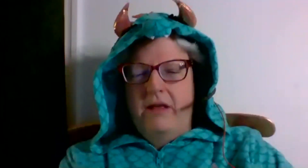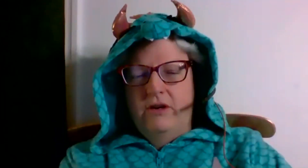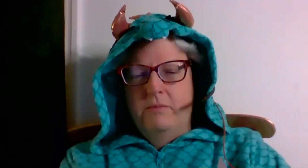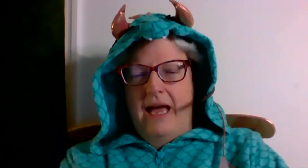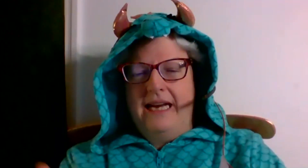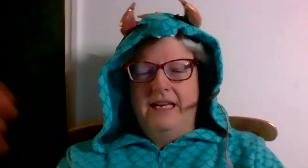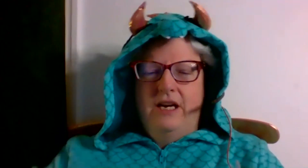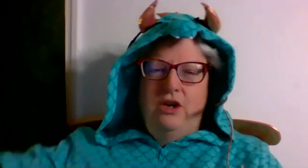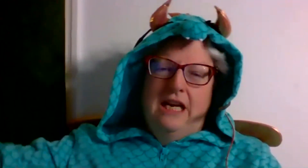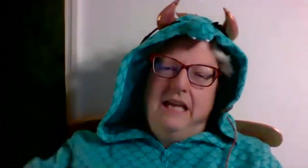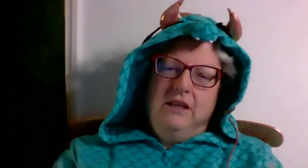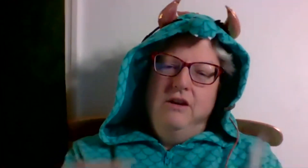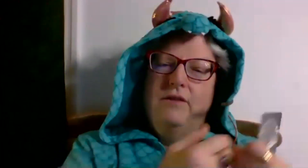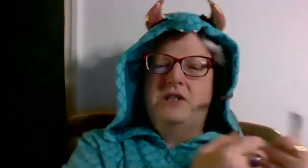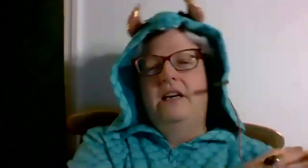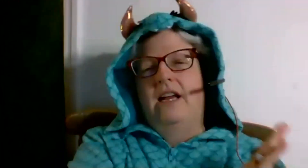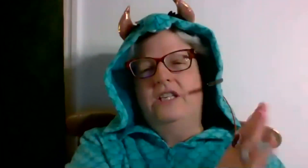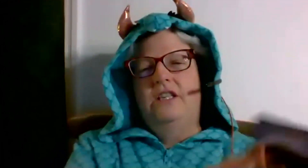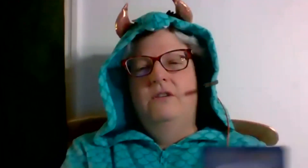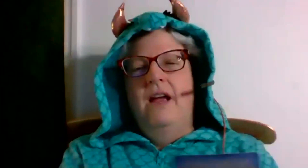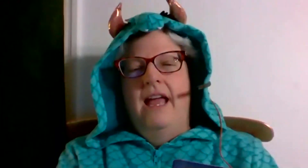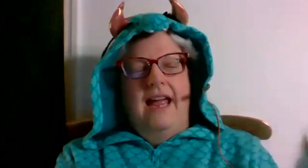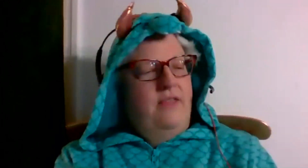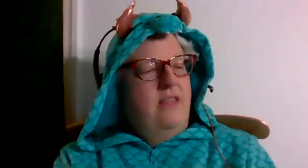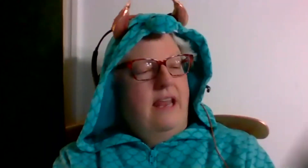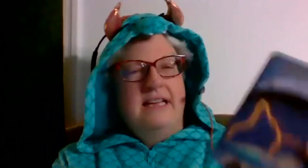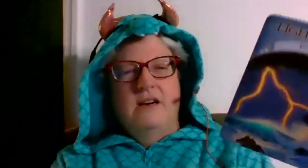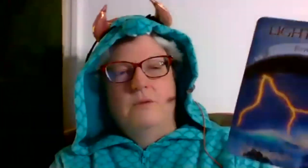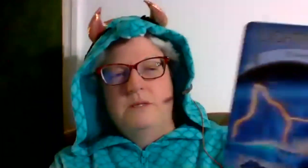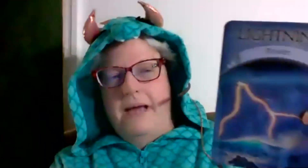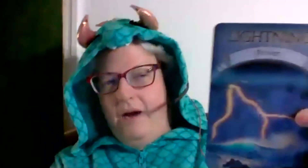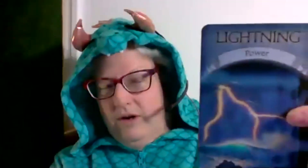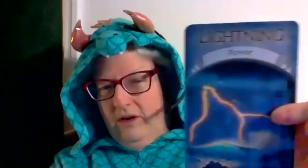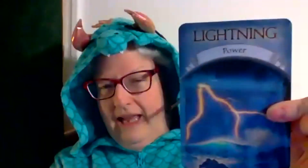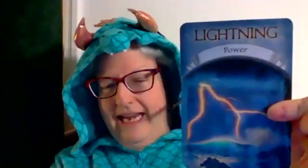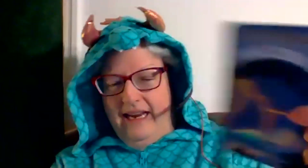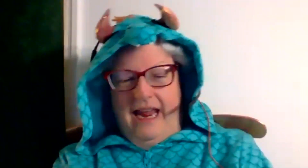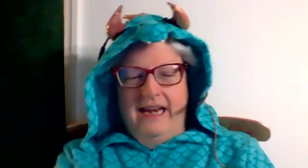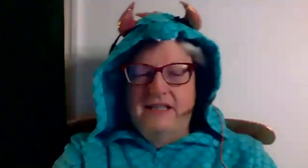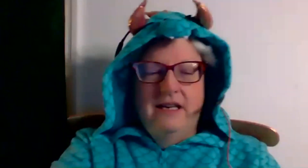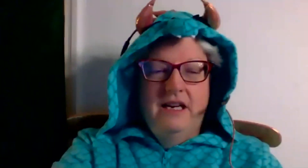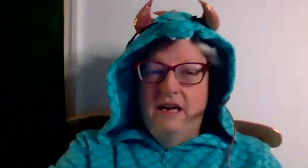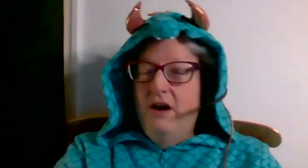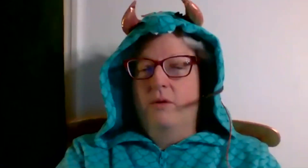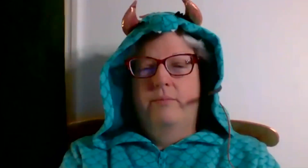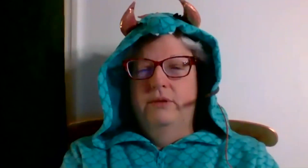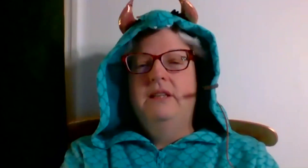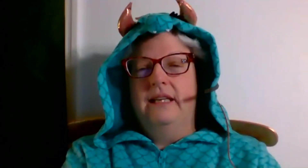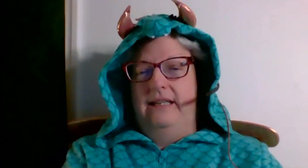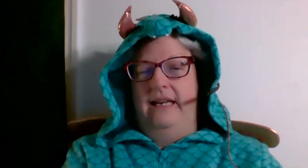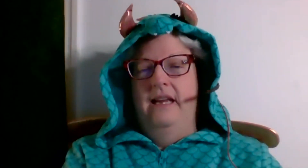put Mother Earth behind it, you know, you're going to get the universe in on it too. And then the last card was power or lightning, and it's going to